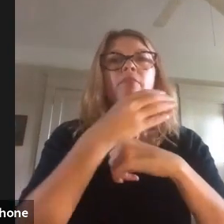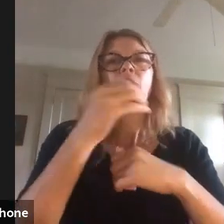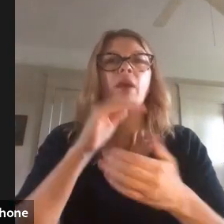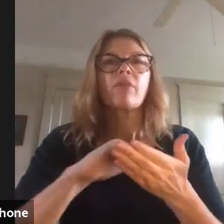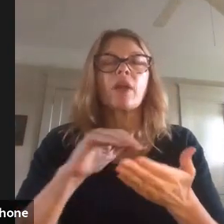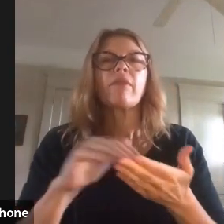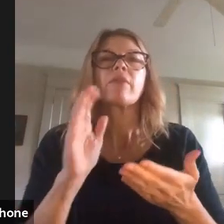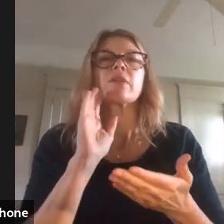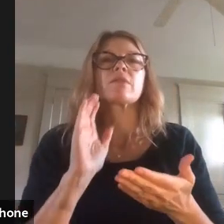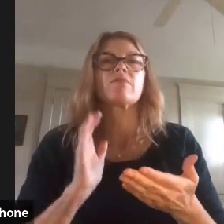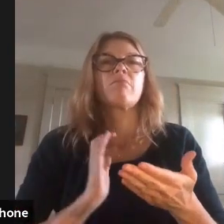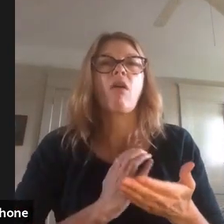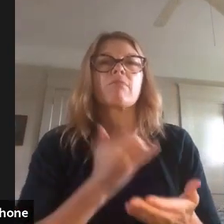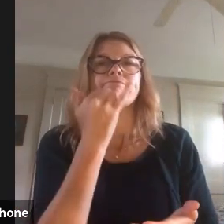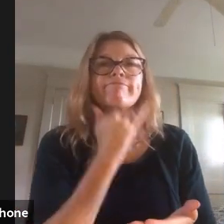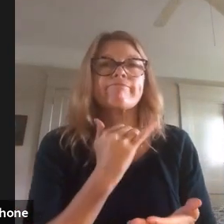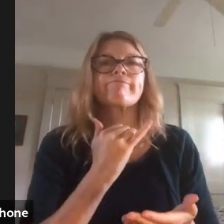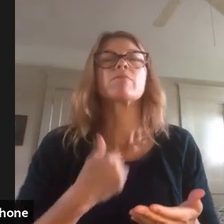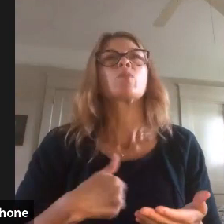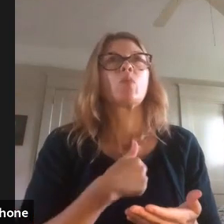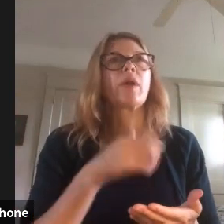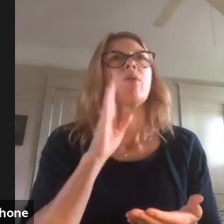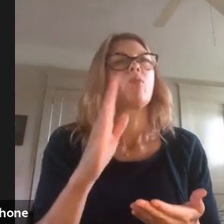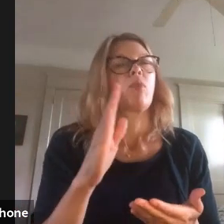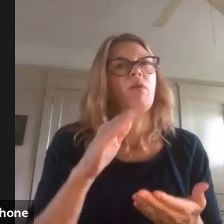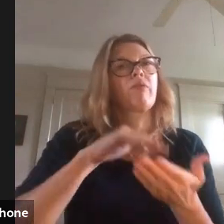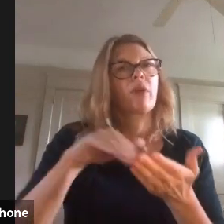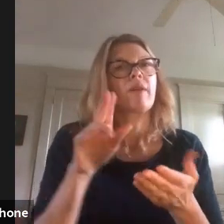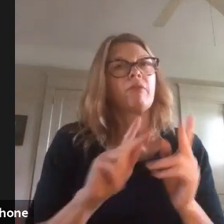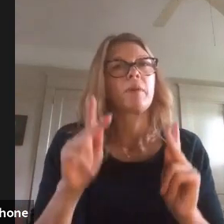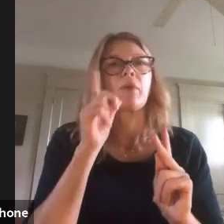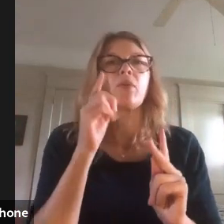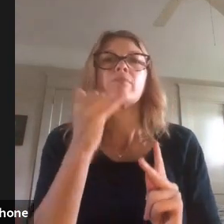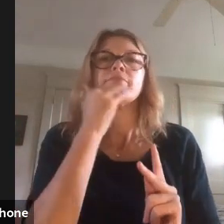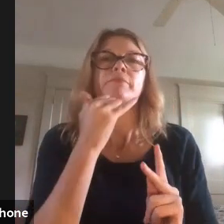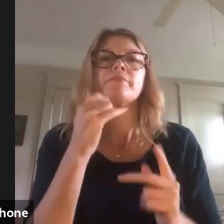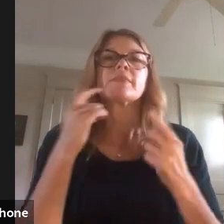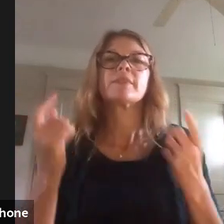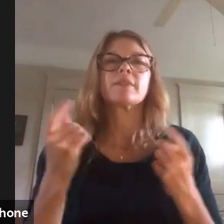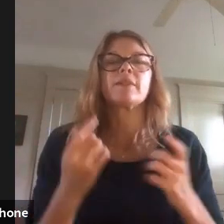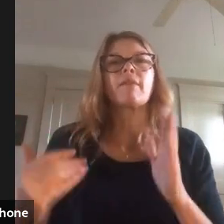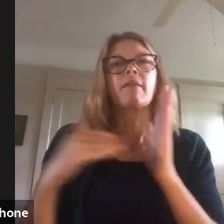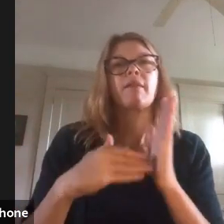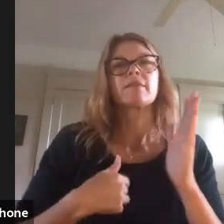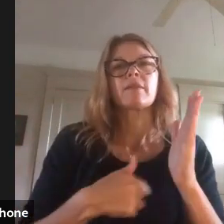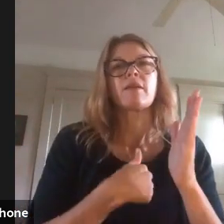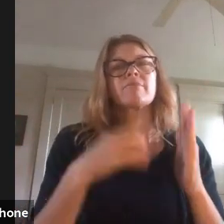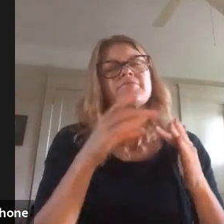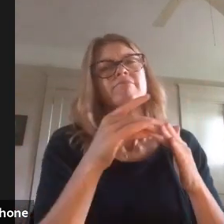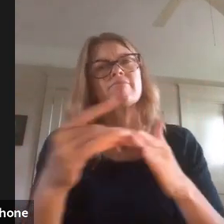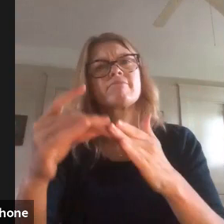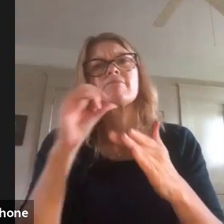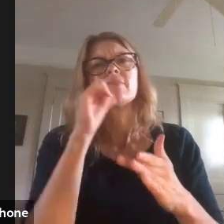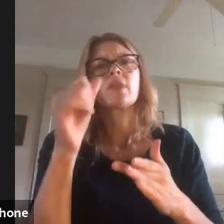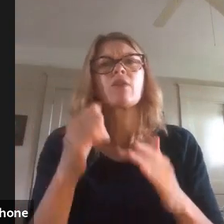our trespasses, as we forgive those who trespass against us. And lead us not into temptation,